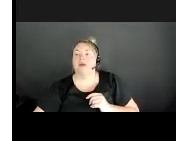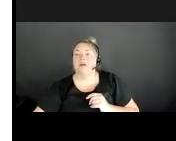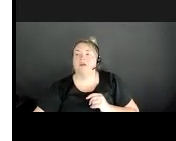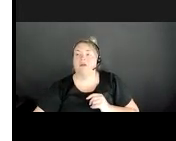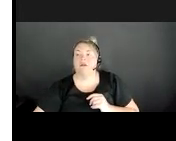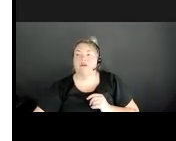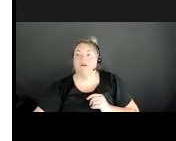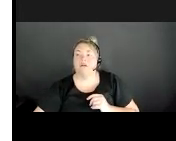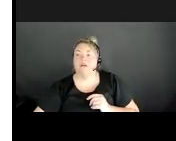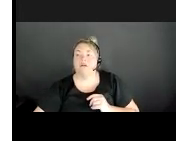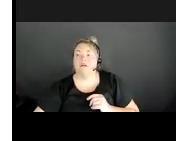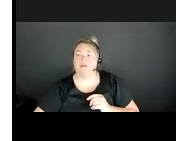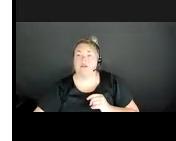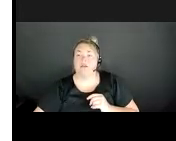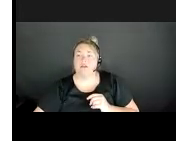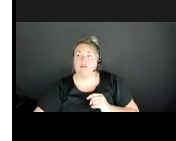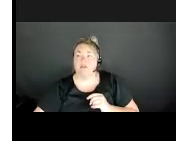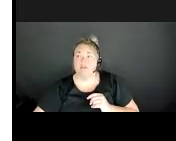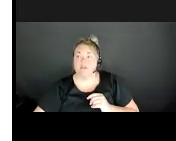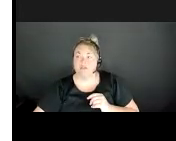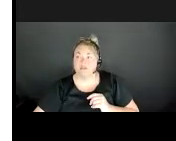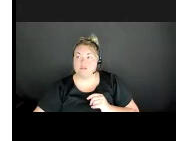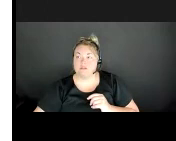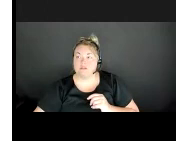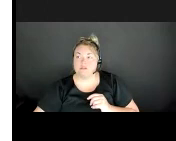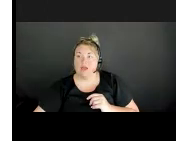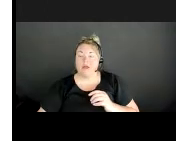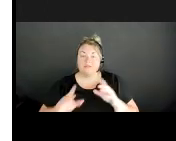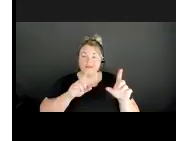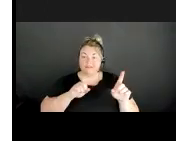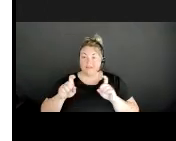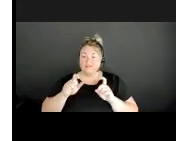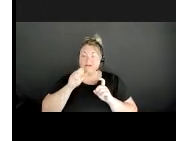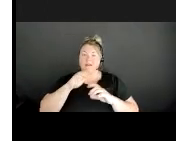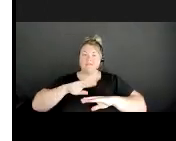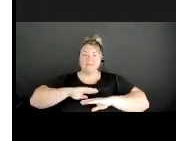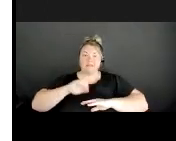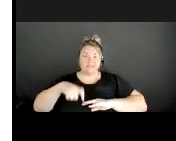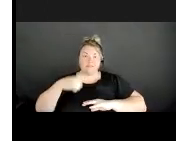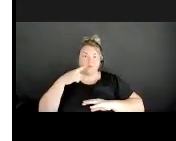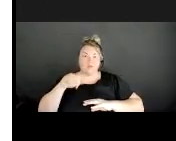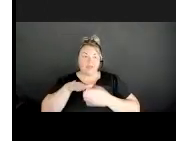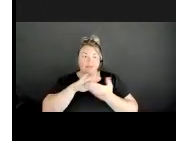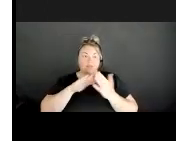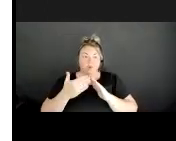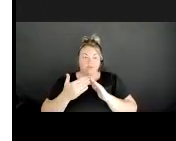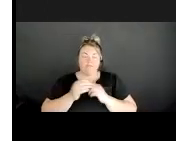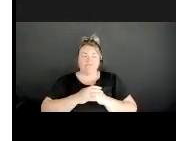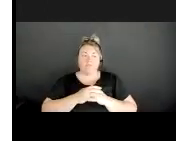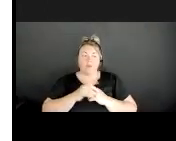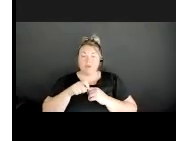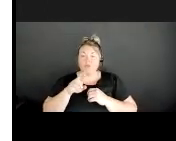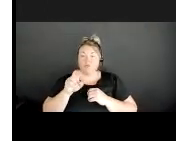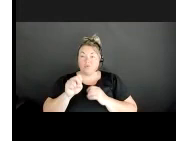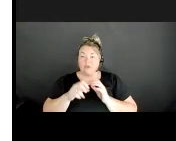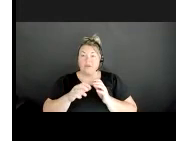behavioral health treatment levels of care within that community. Agencies must also reassess at least once every